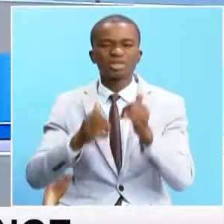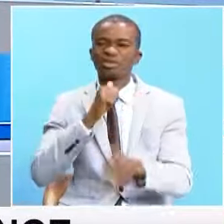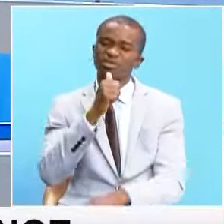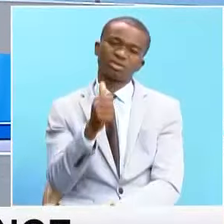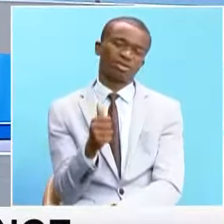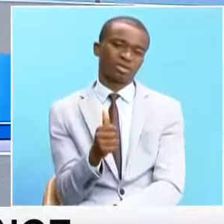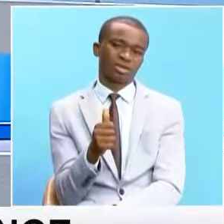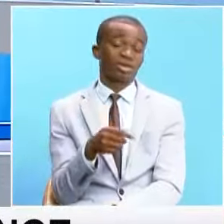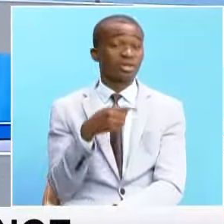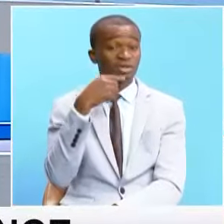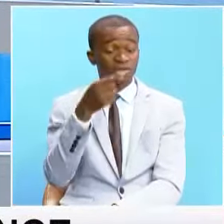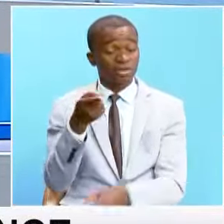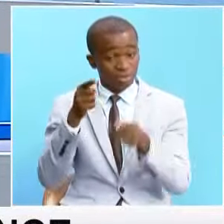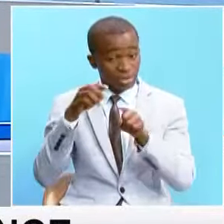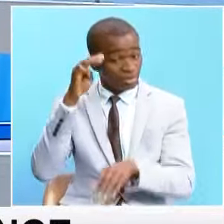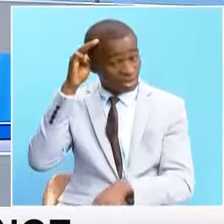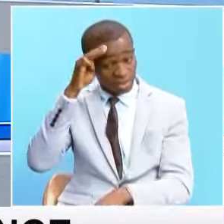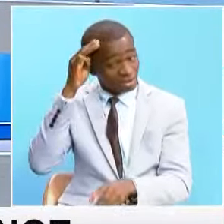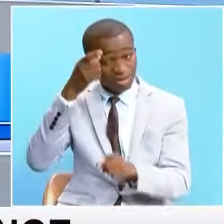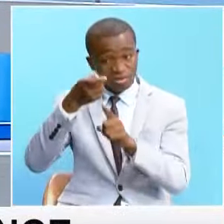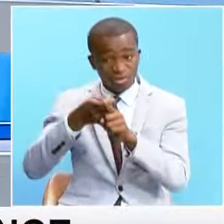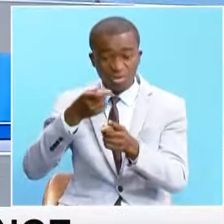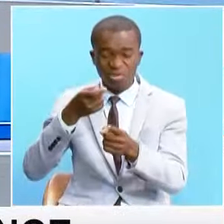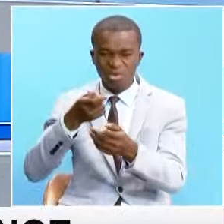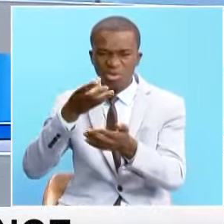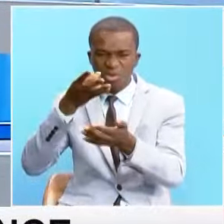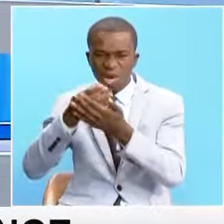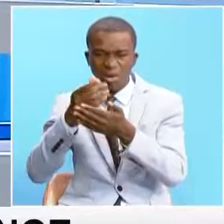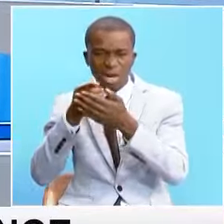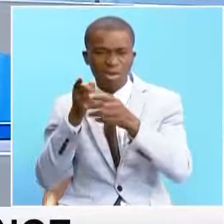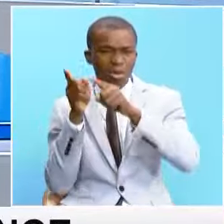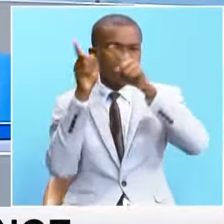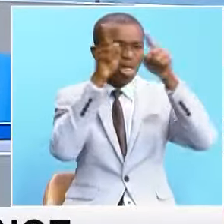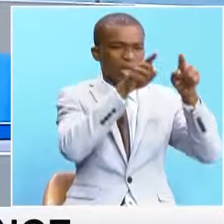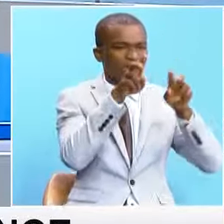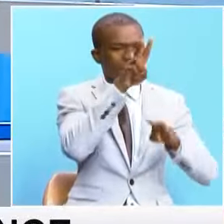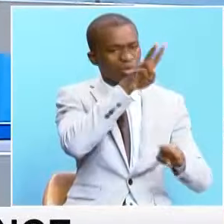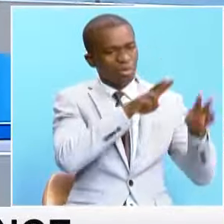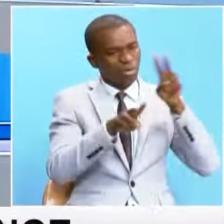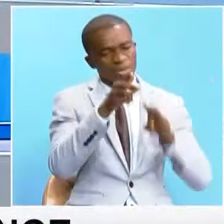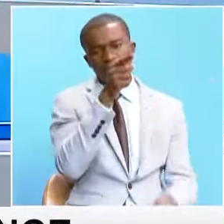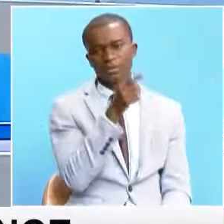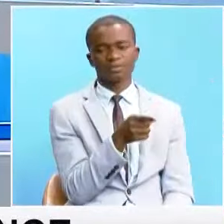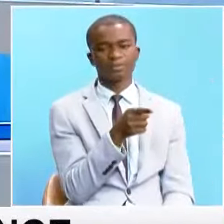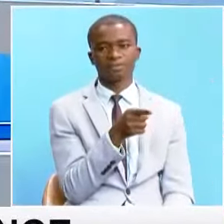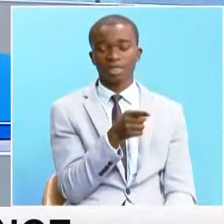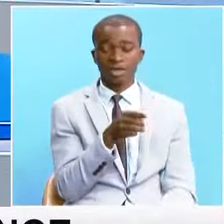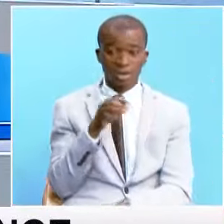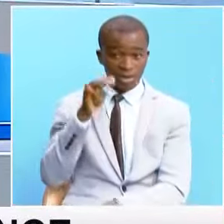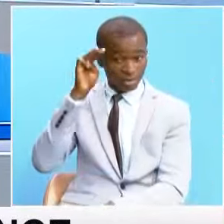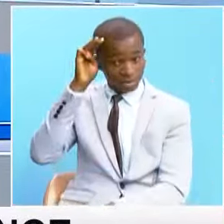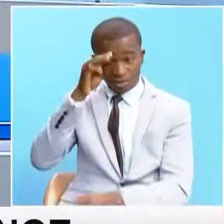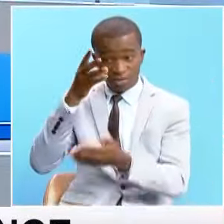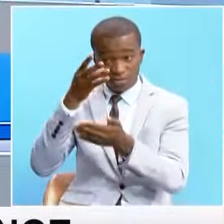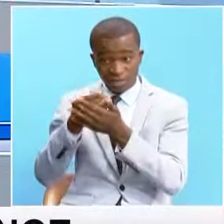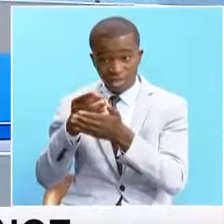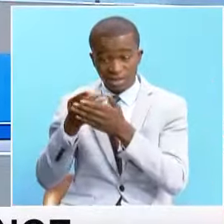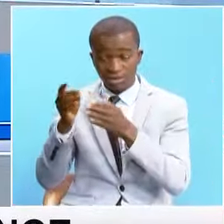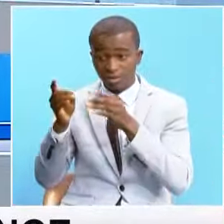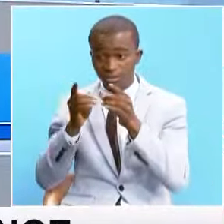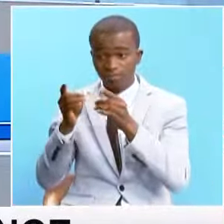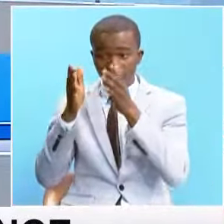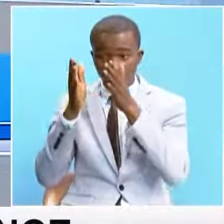Monitoring and Evaluation Department called on him. And Ministry of Finance Assistant Director for Monitoring and Evaluation, Danny